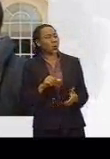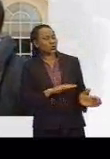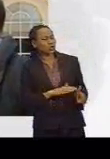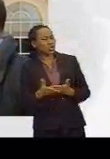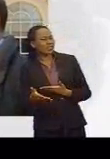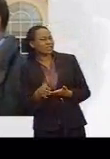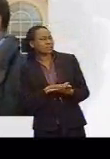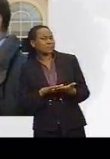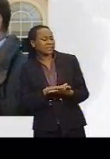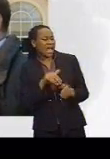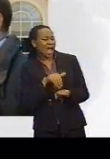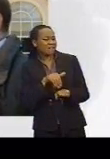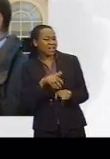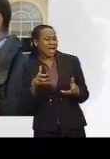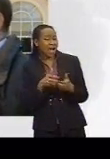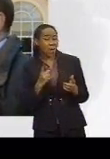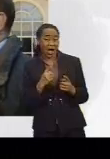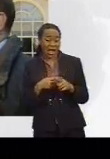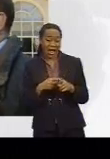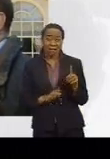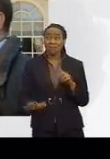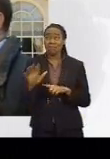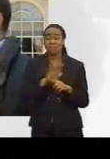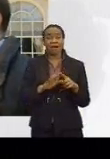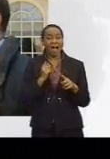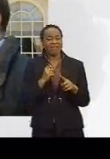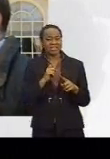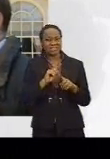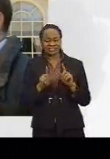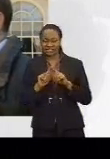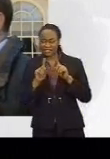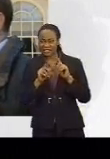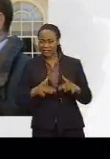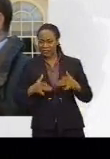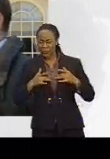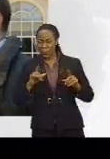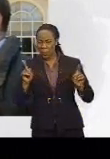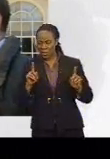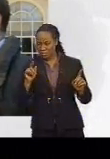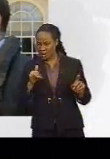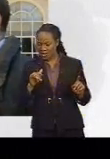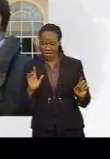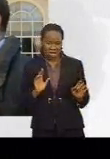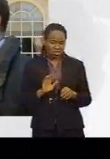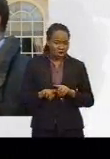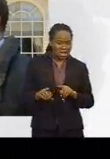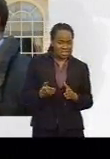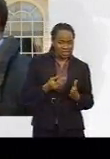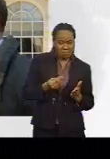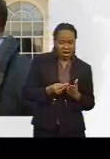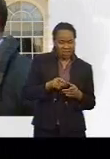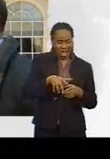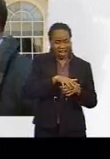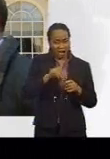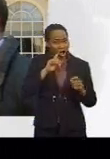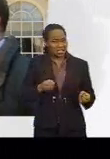lots of speculation in different parts of the country about what might be cut, but I guess it's up to local councils to make those decisions, and